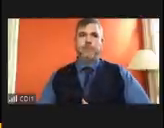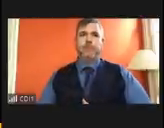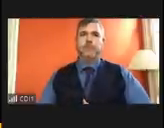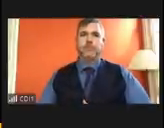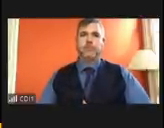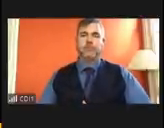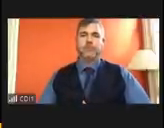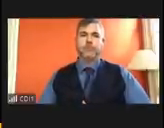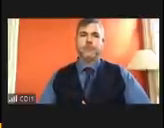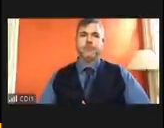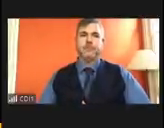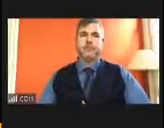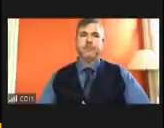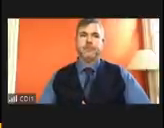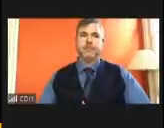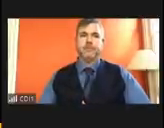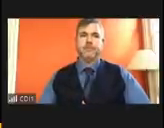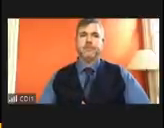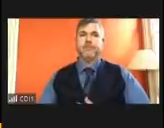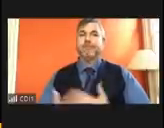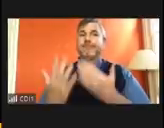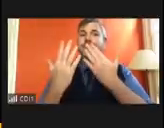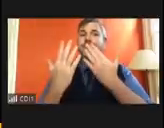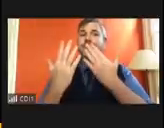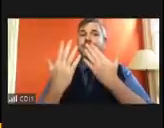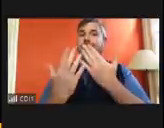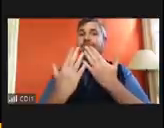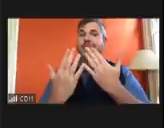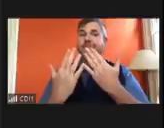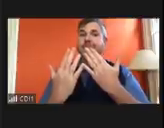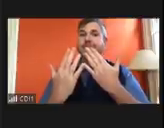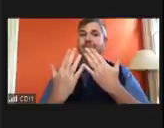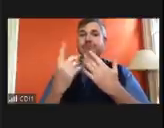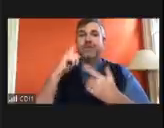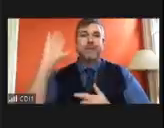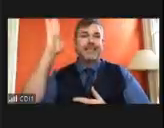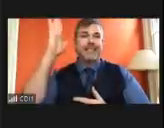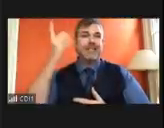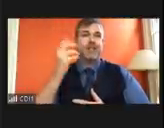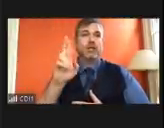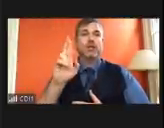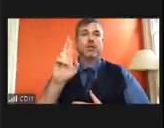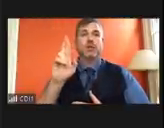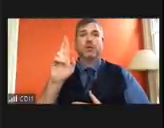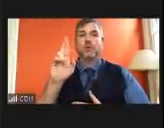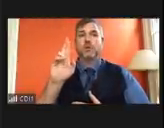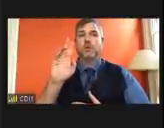Thank you for that presentation, Dr. Willis, and Dr. Miller, go ahead and take it away.